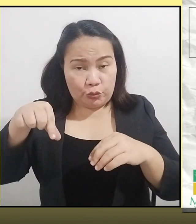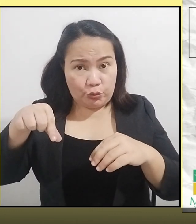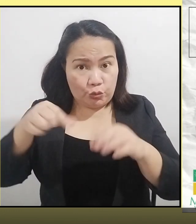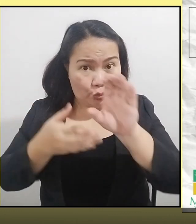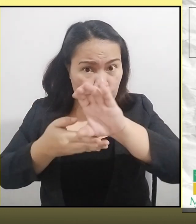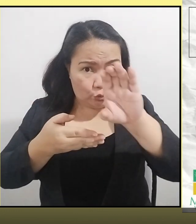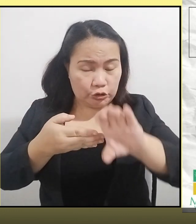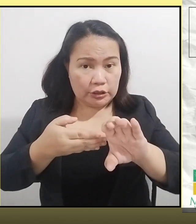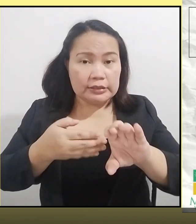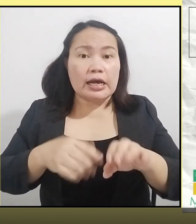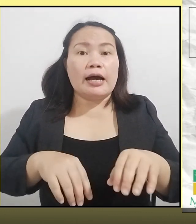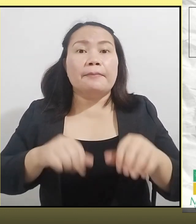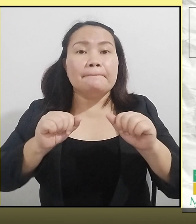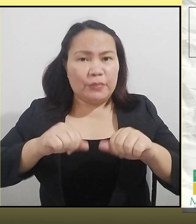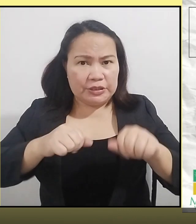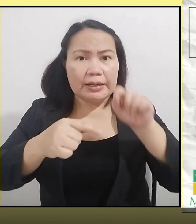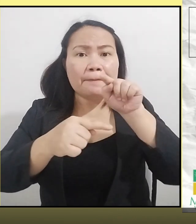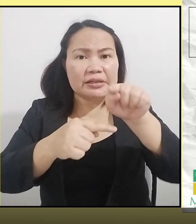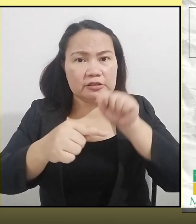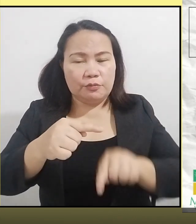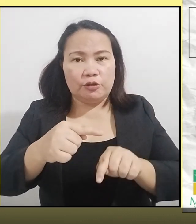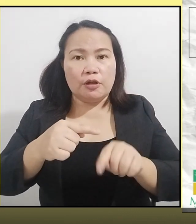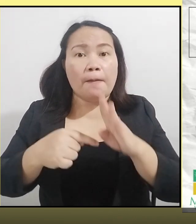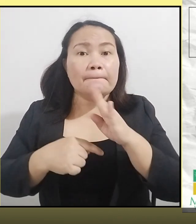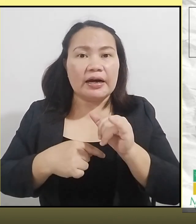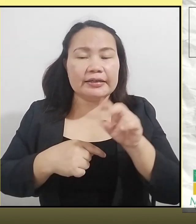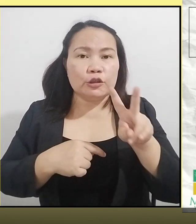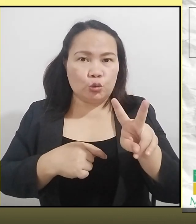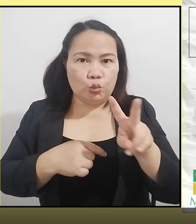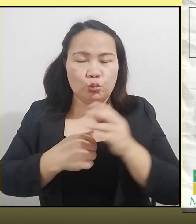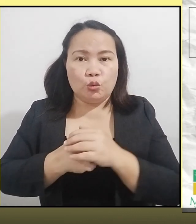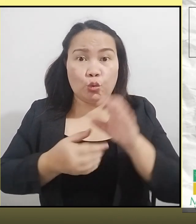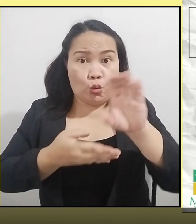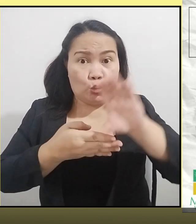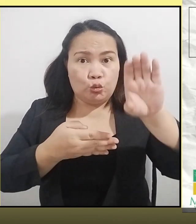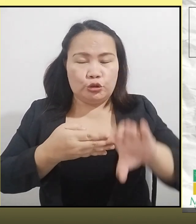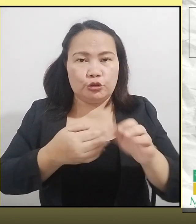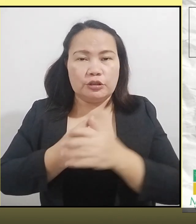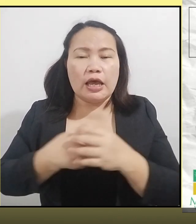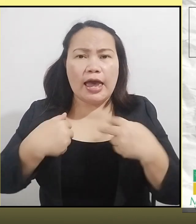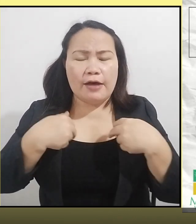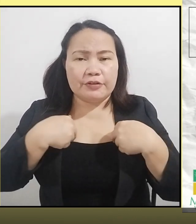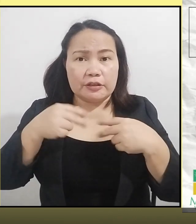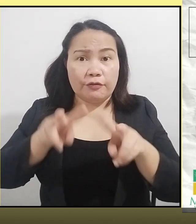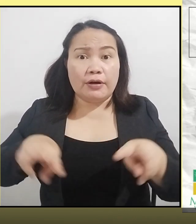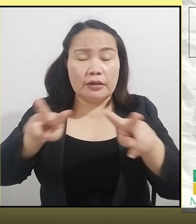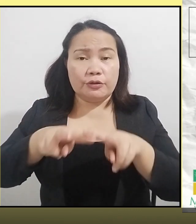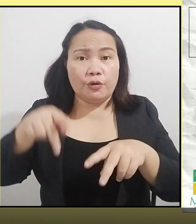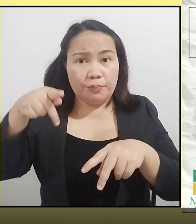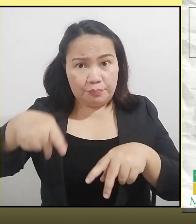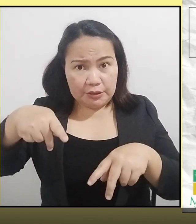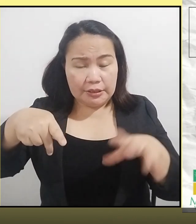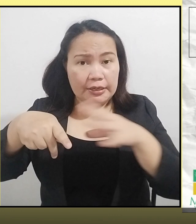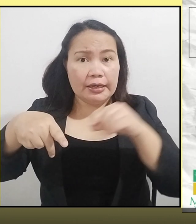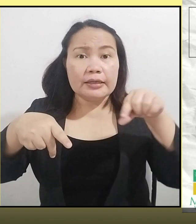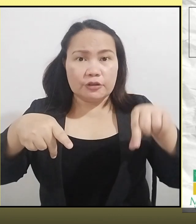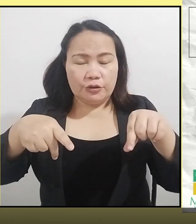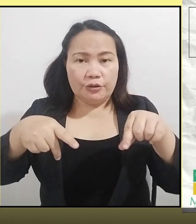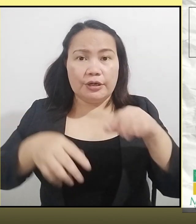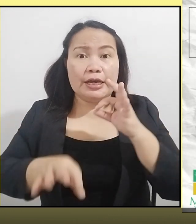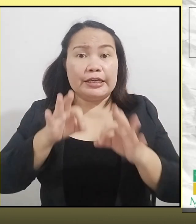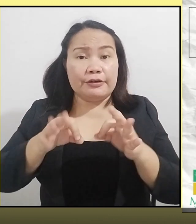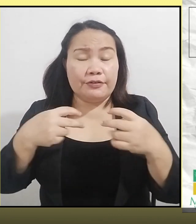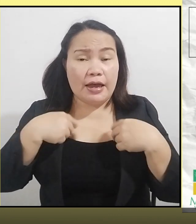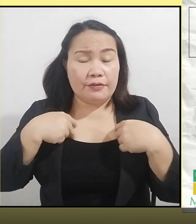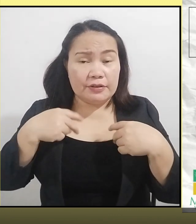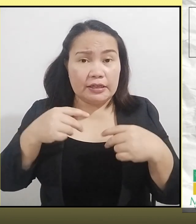divisible by 2. Ito yung ating conclusion. So meron na tayong value ng letter P and letter Q. So